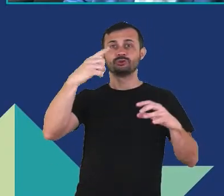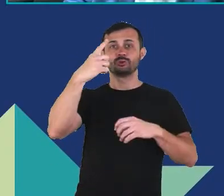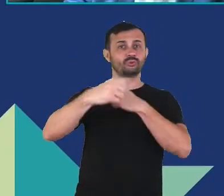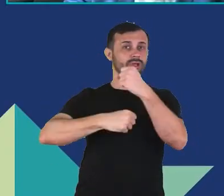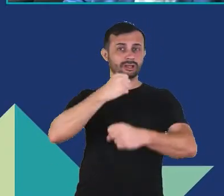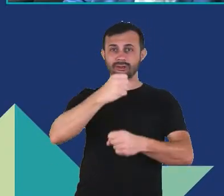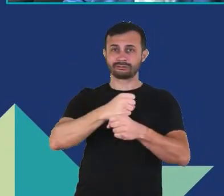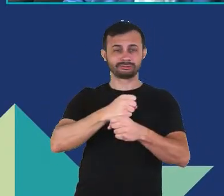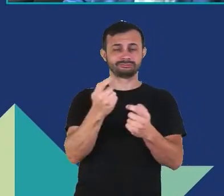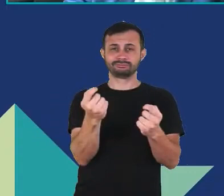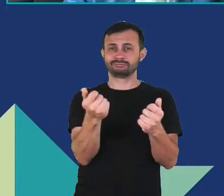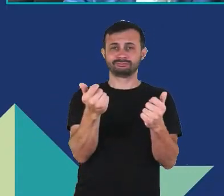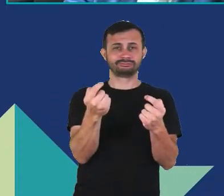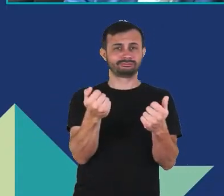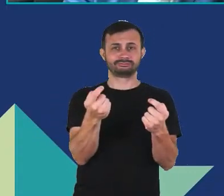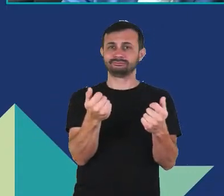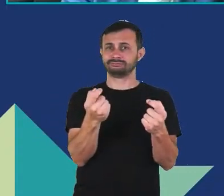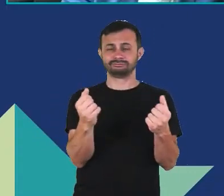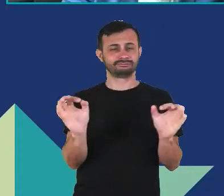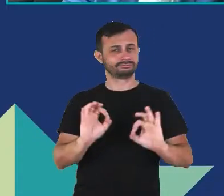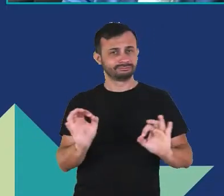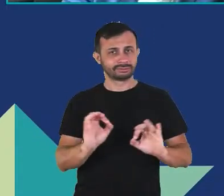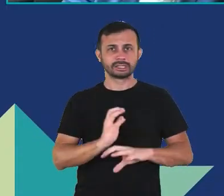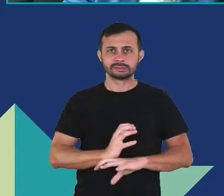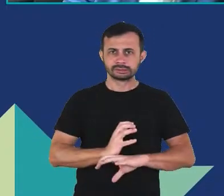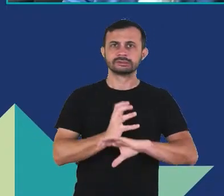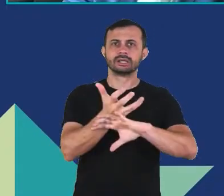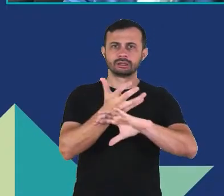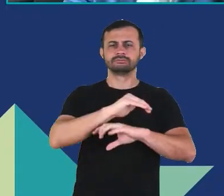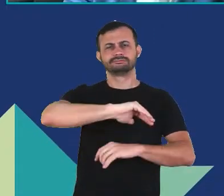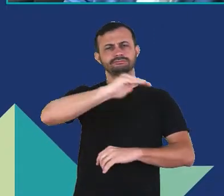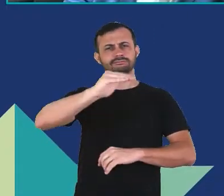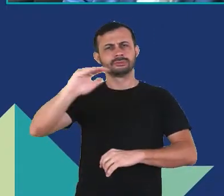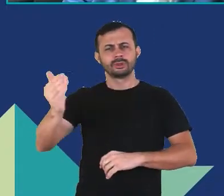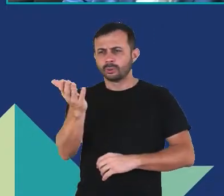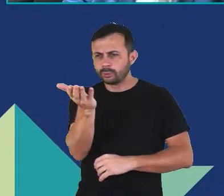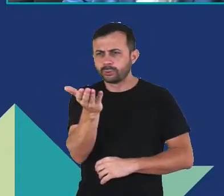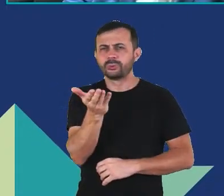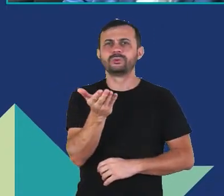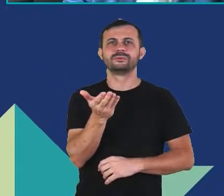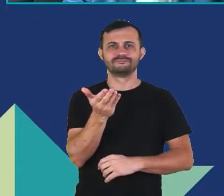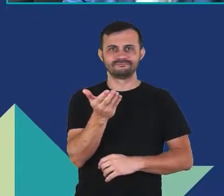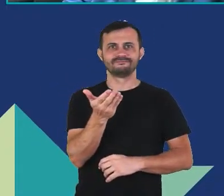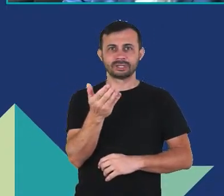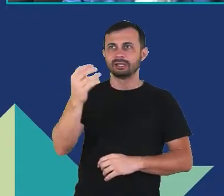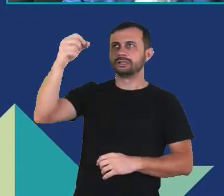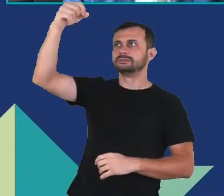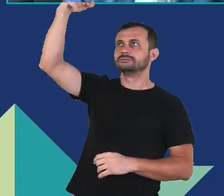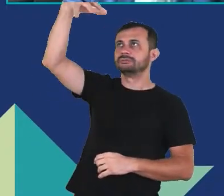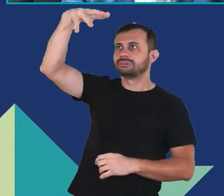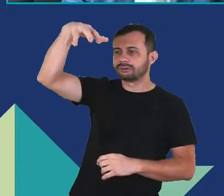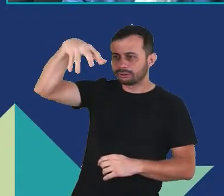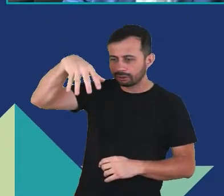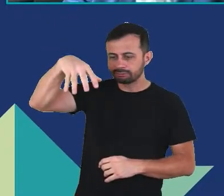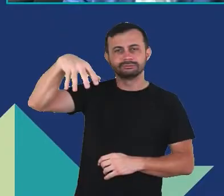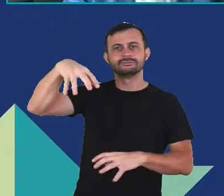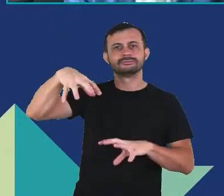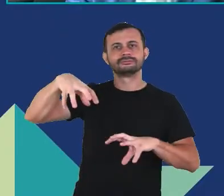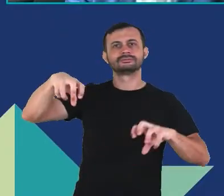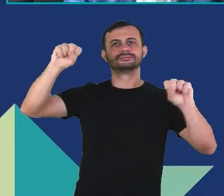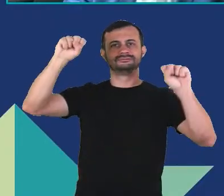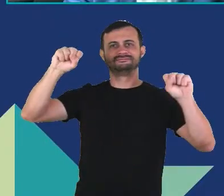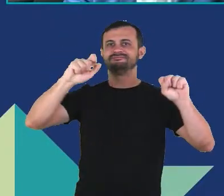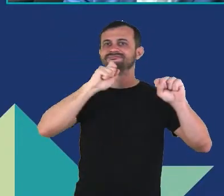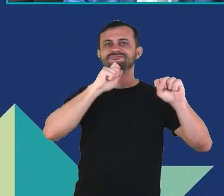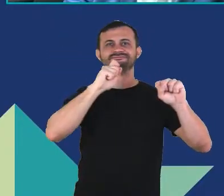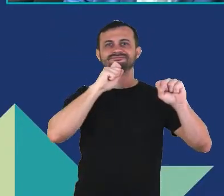dry by the time it touches the ground. And the wettest place that is somewhere in Masinran